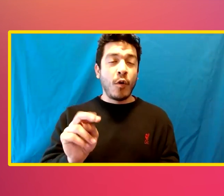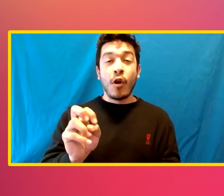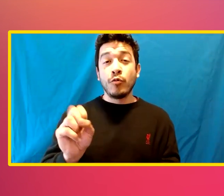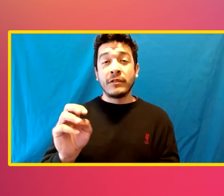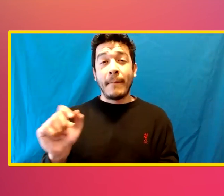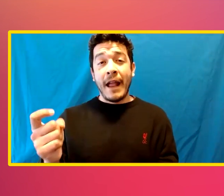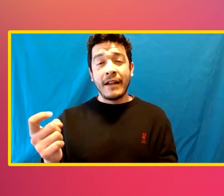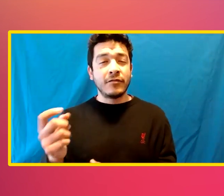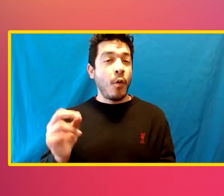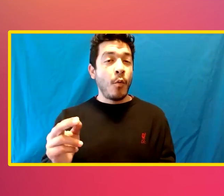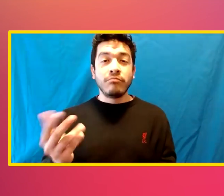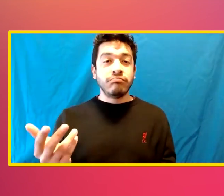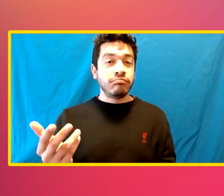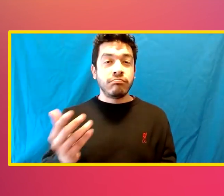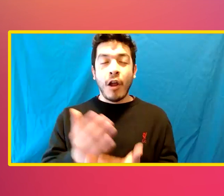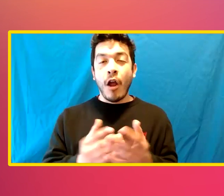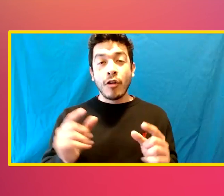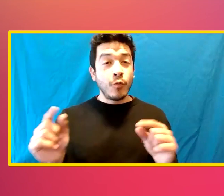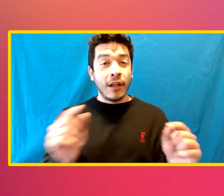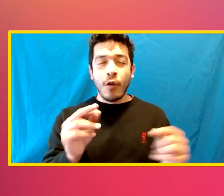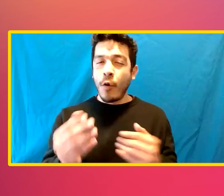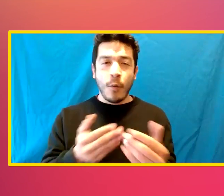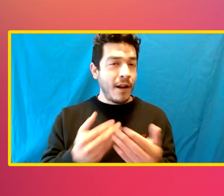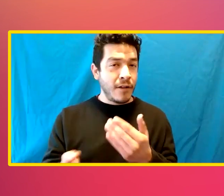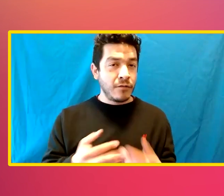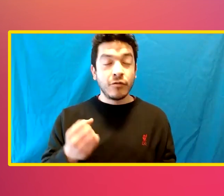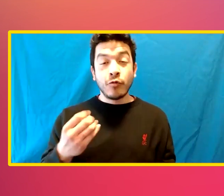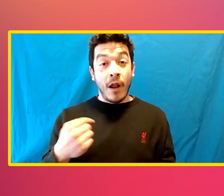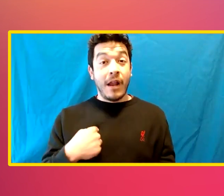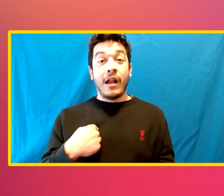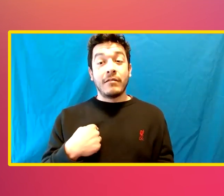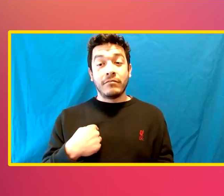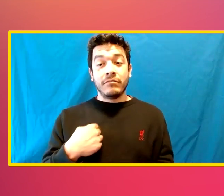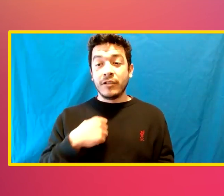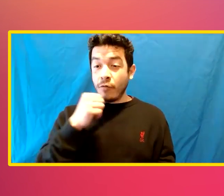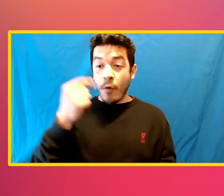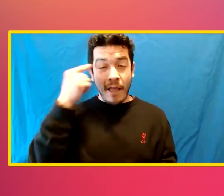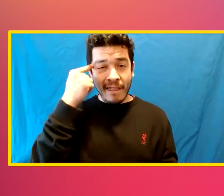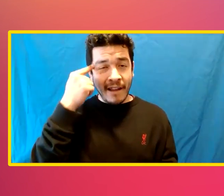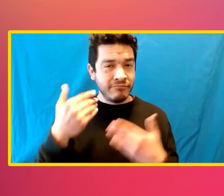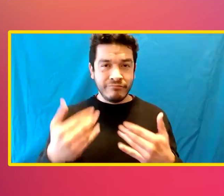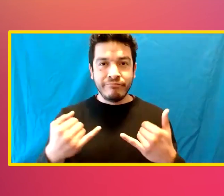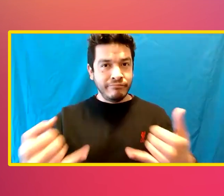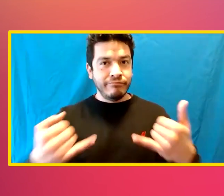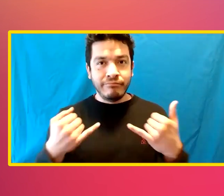Newsmax, or on Twitter or whatever. So I don't think you move the line